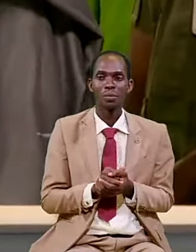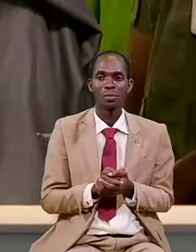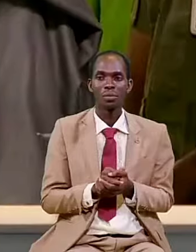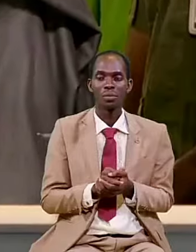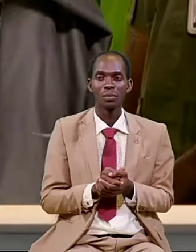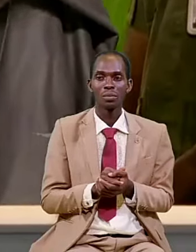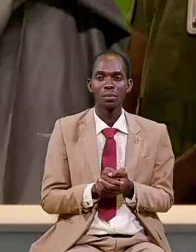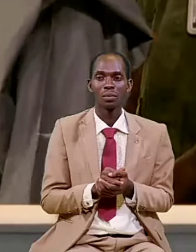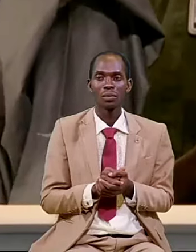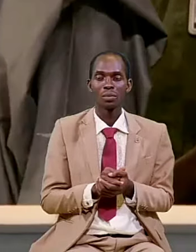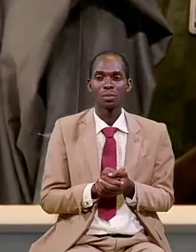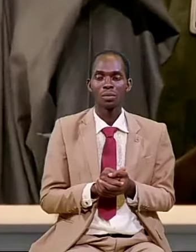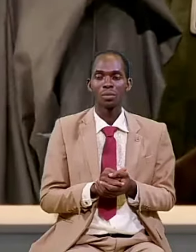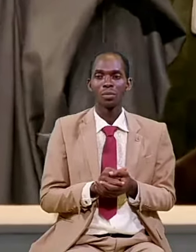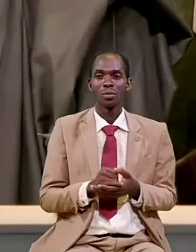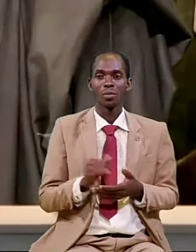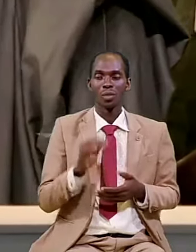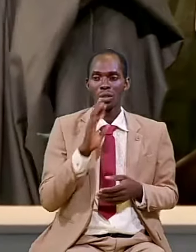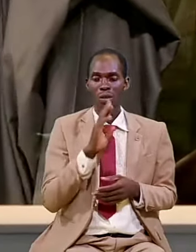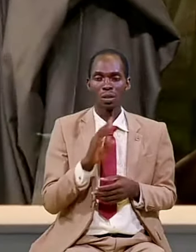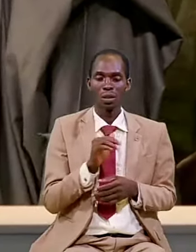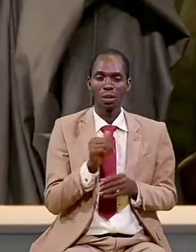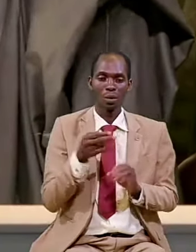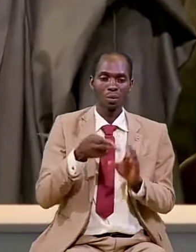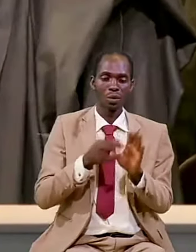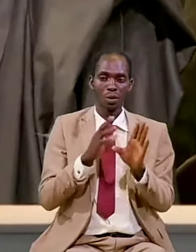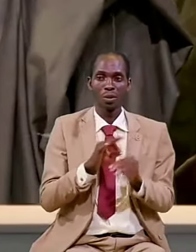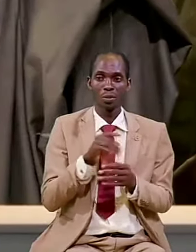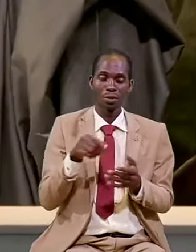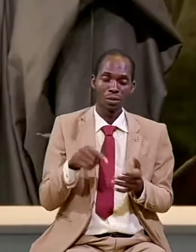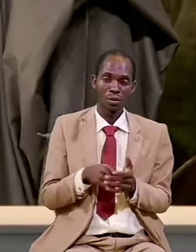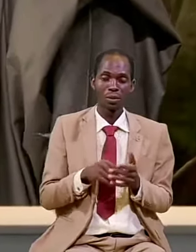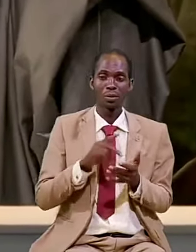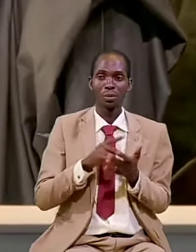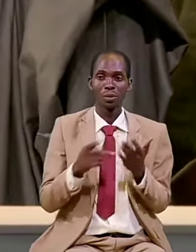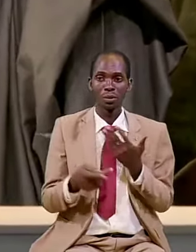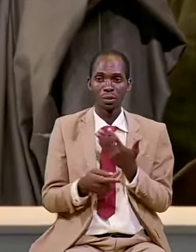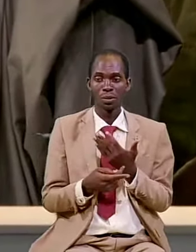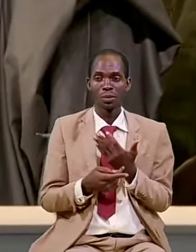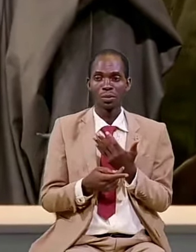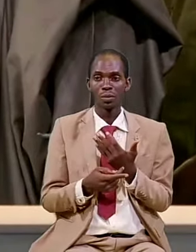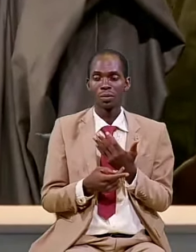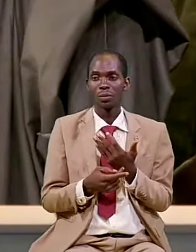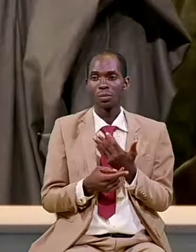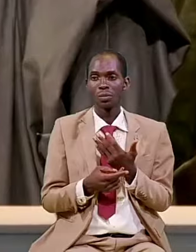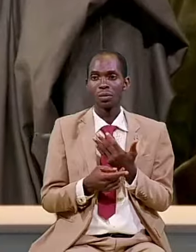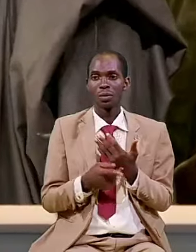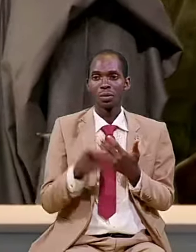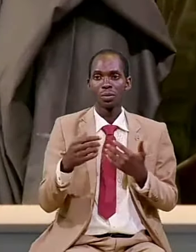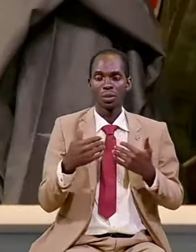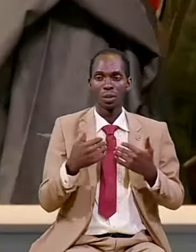You are partaker of this crusade. You've not seen, but you heard, and you partake.